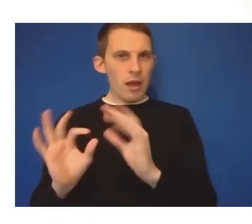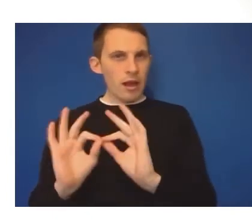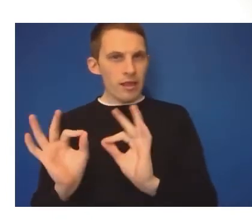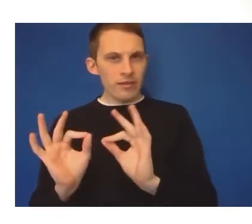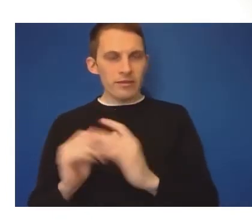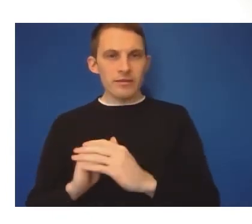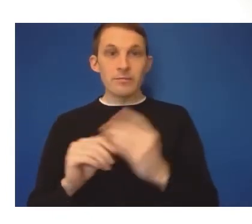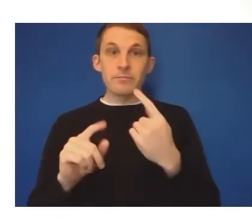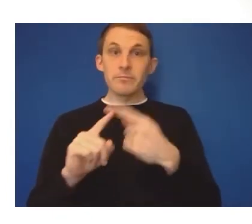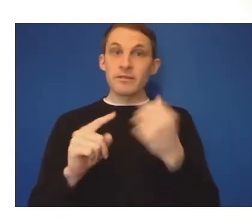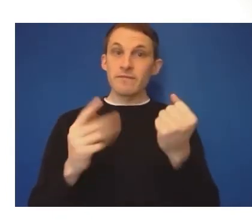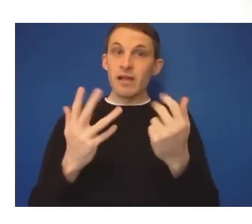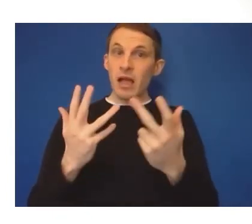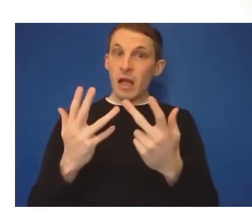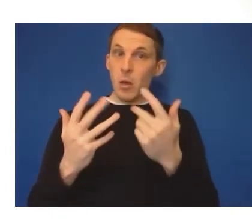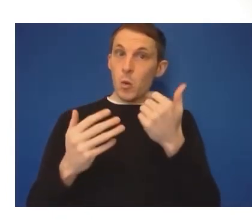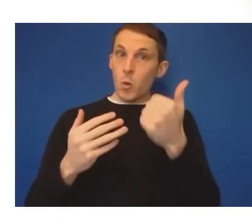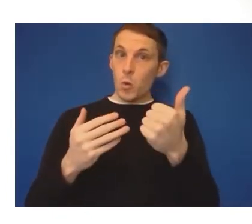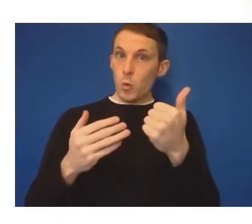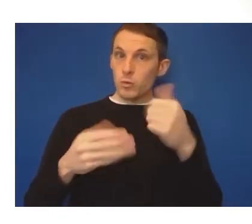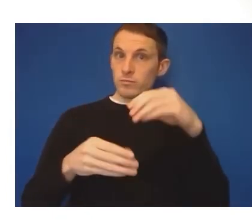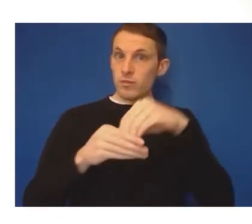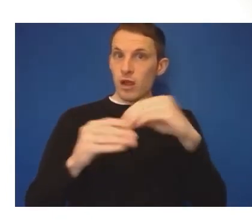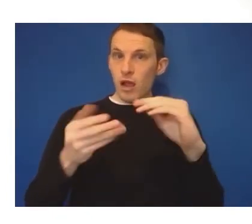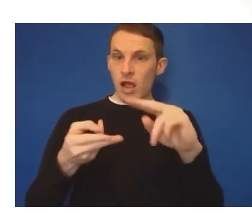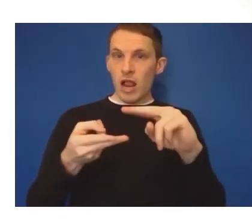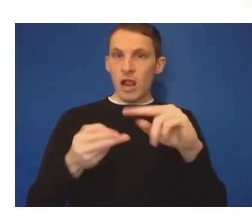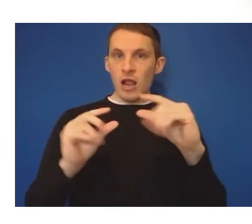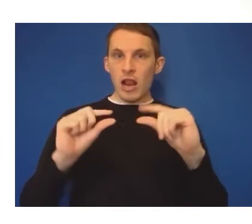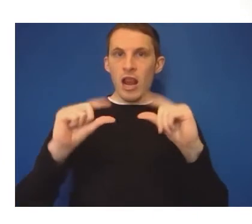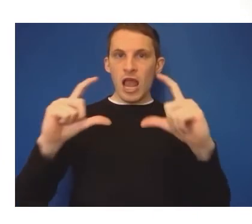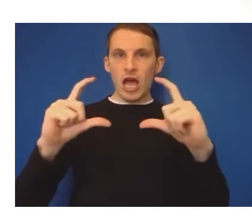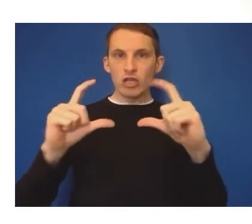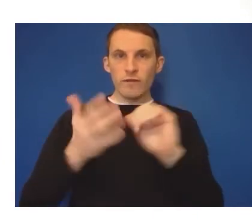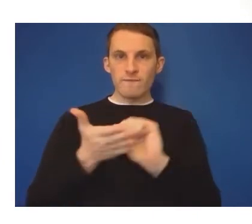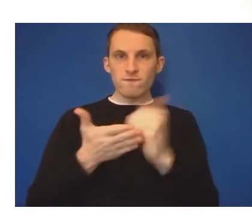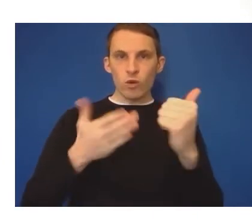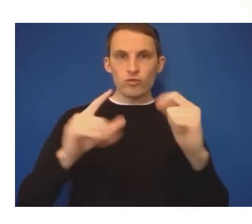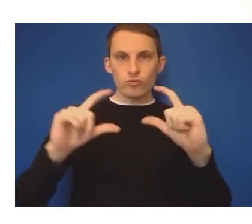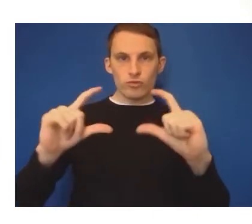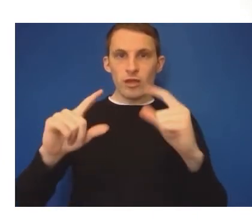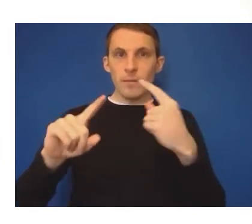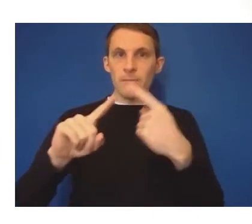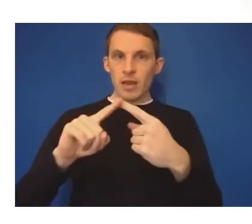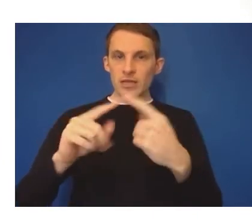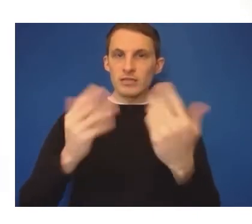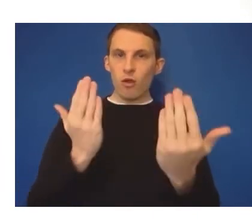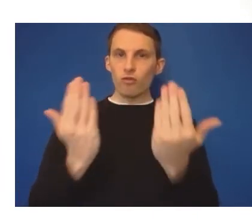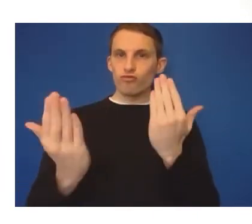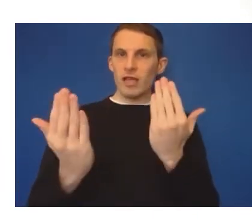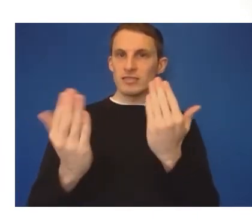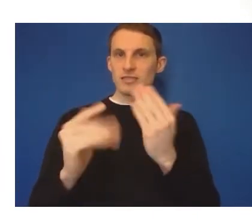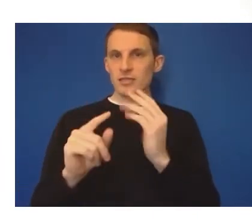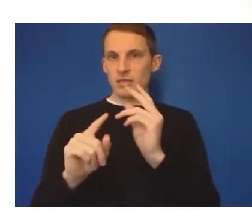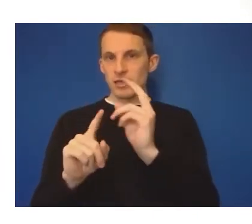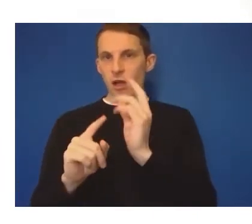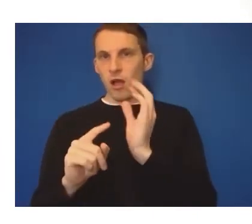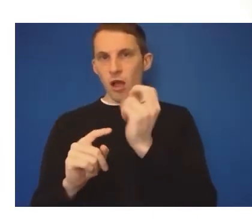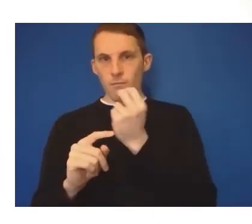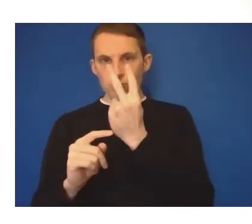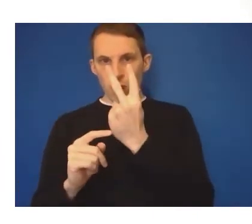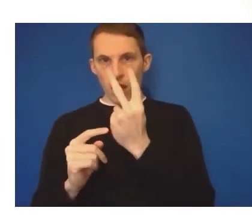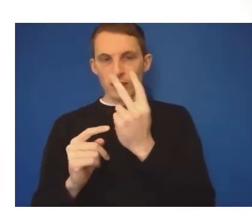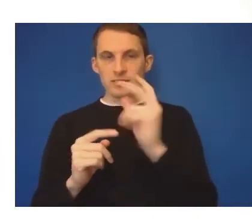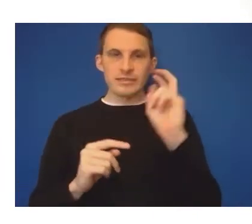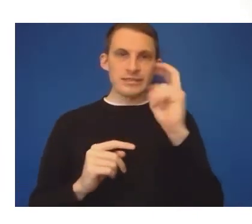font, contrasting colours. Here it's white text on a black background. The same details